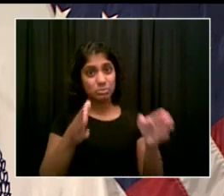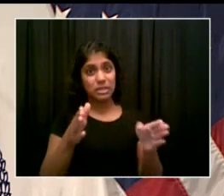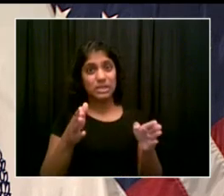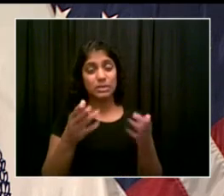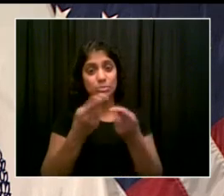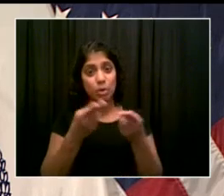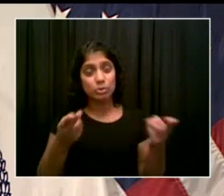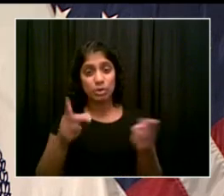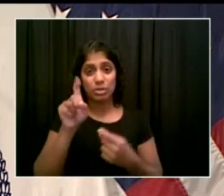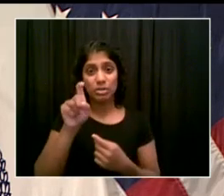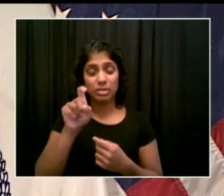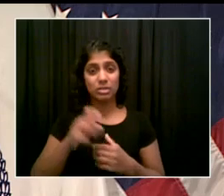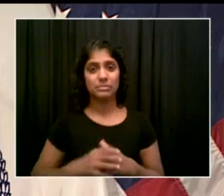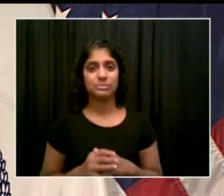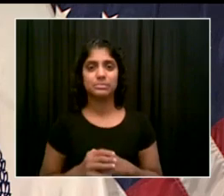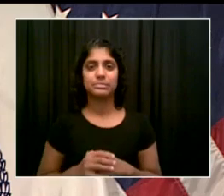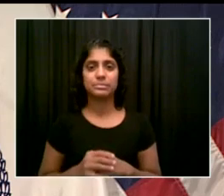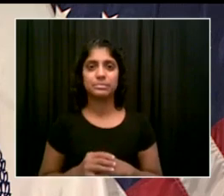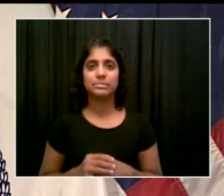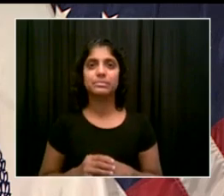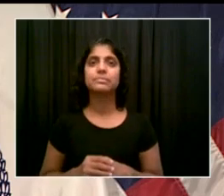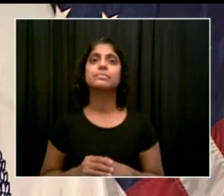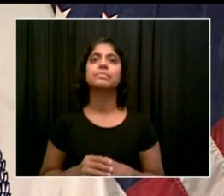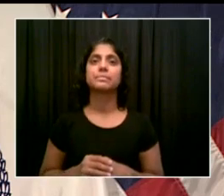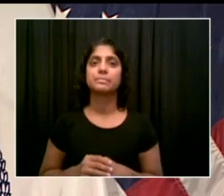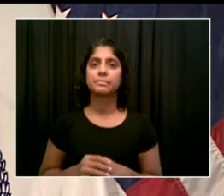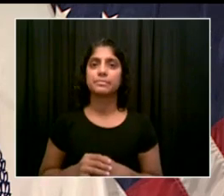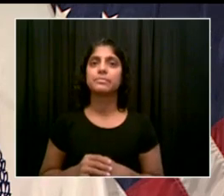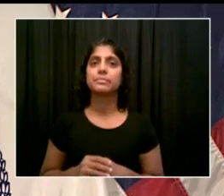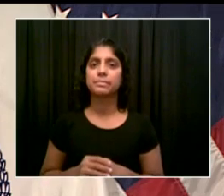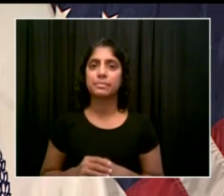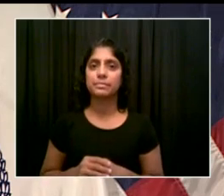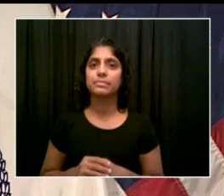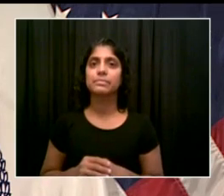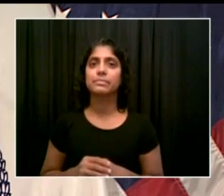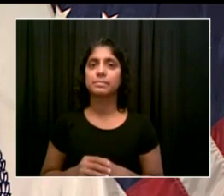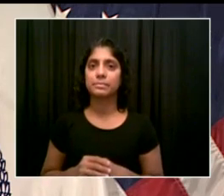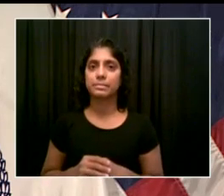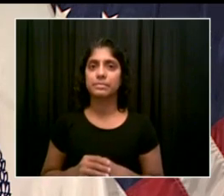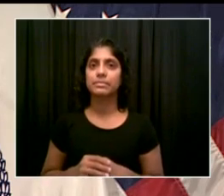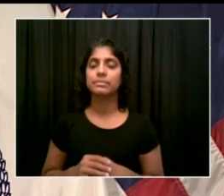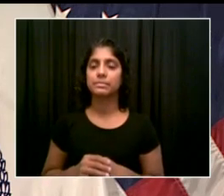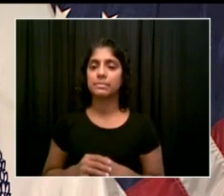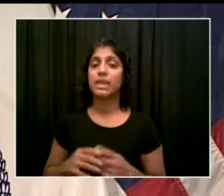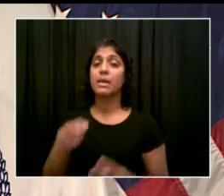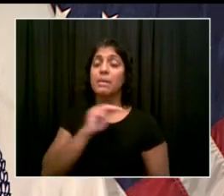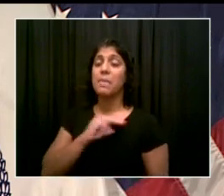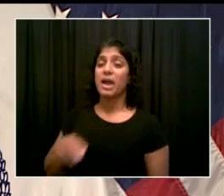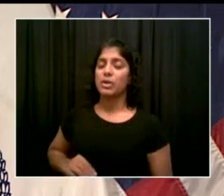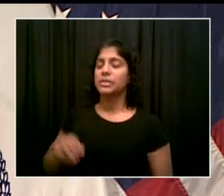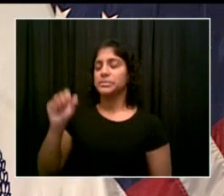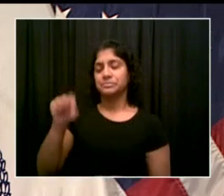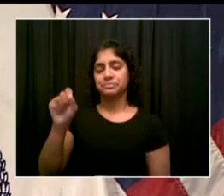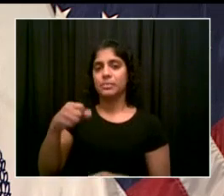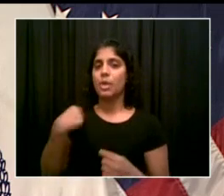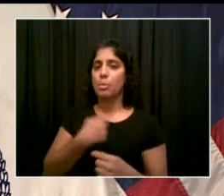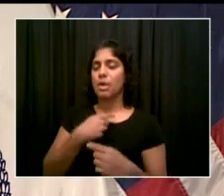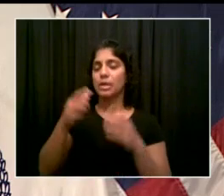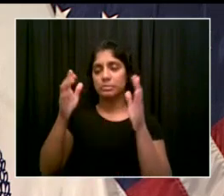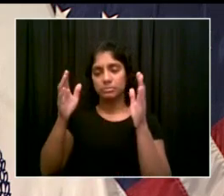in shelter. This is the way forward. We also, from shelter, get people out of shelter into permanent affordable